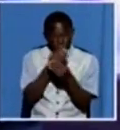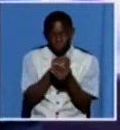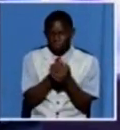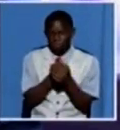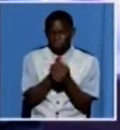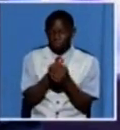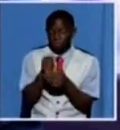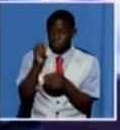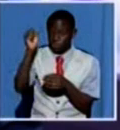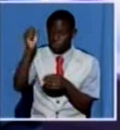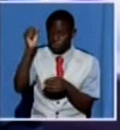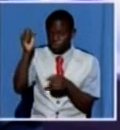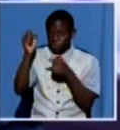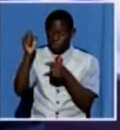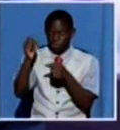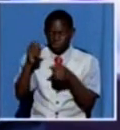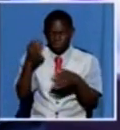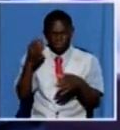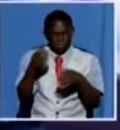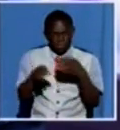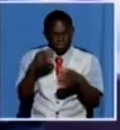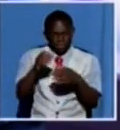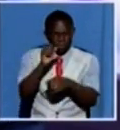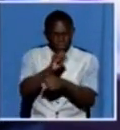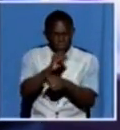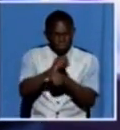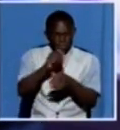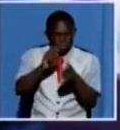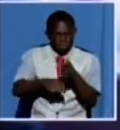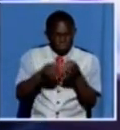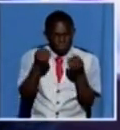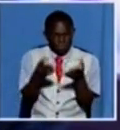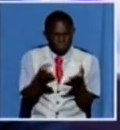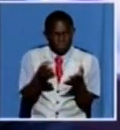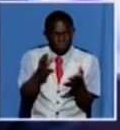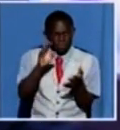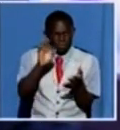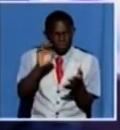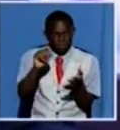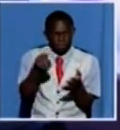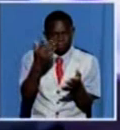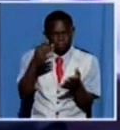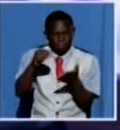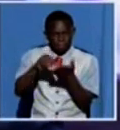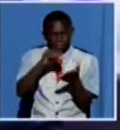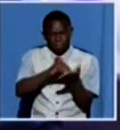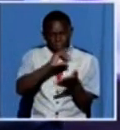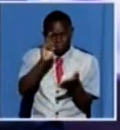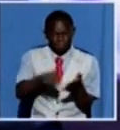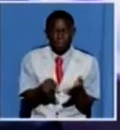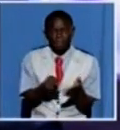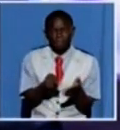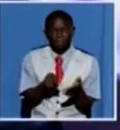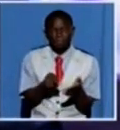Chirufyasata costed us about $1.9 million. Civil works, including everything. If you see a rigid